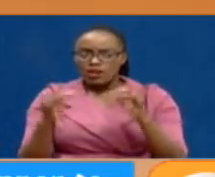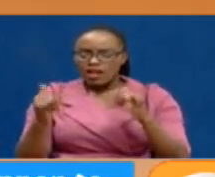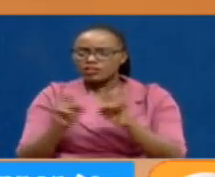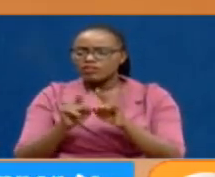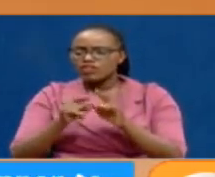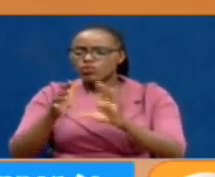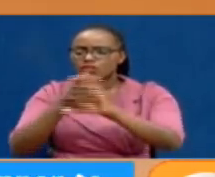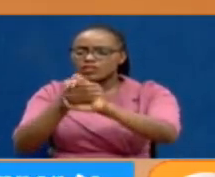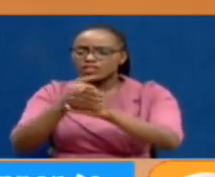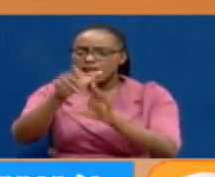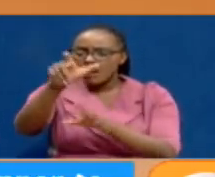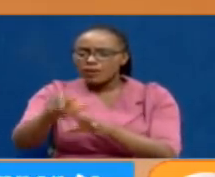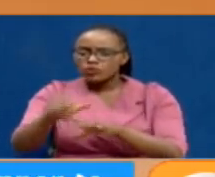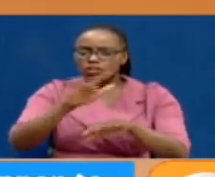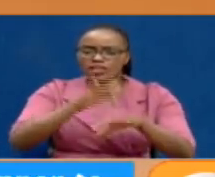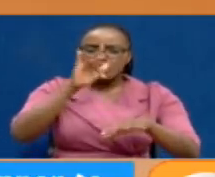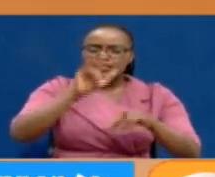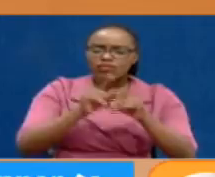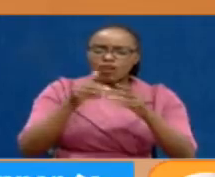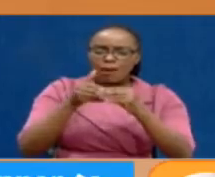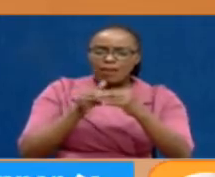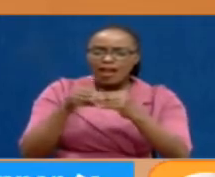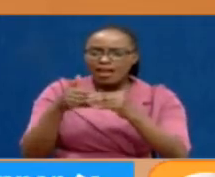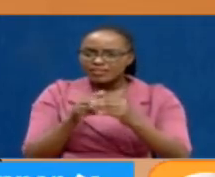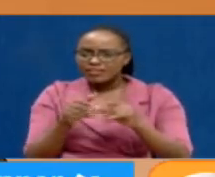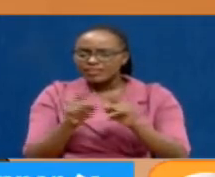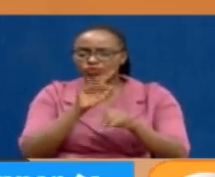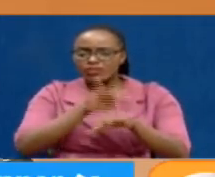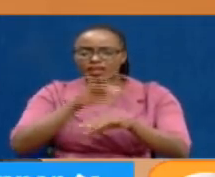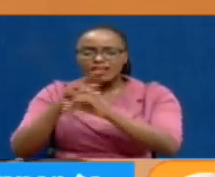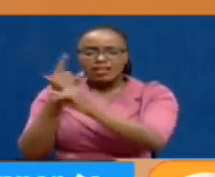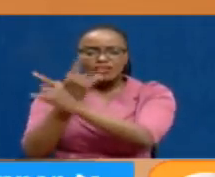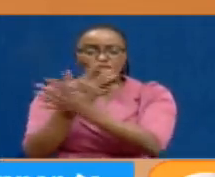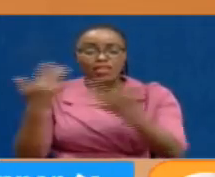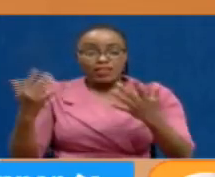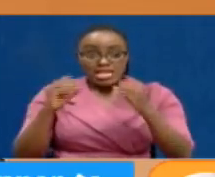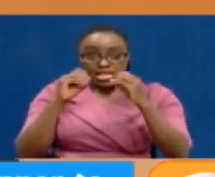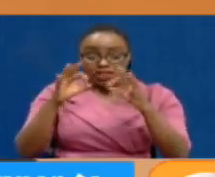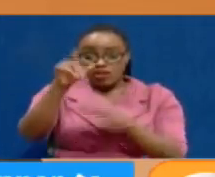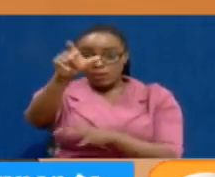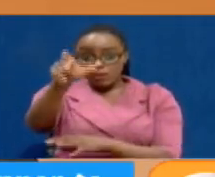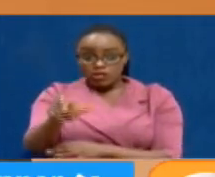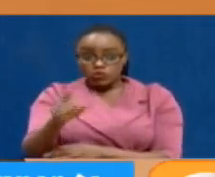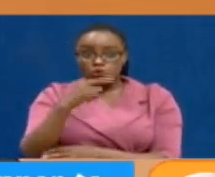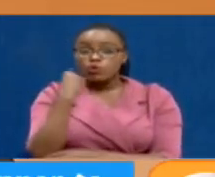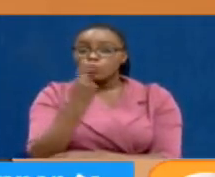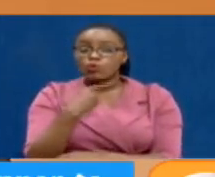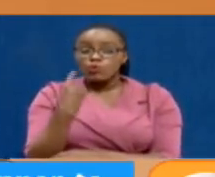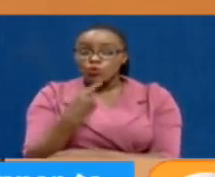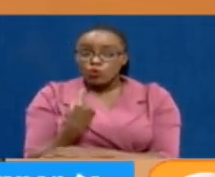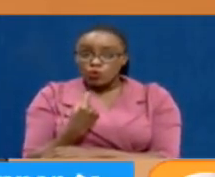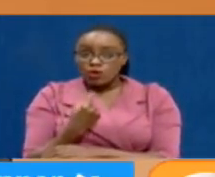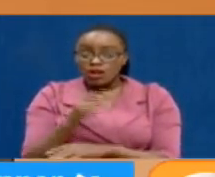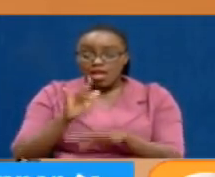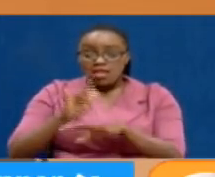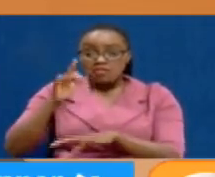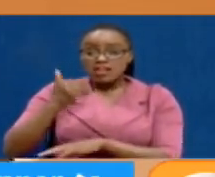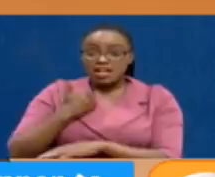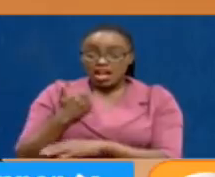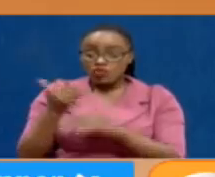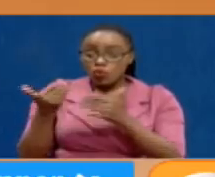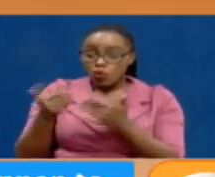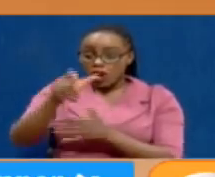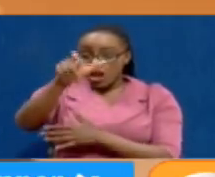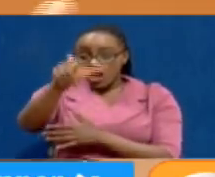greet someone, you're going to touch a plastic, you're going to touch a cupboard. So just in case someone who was either infected or